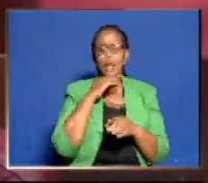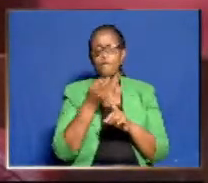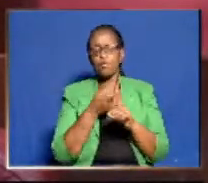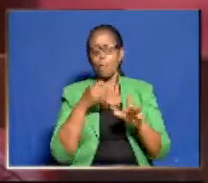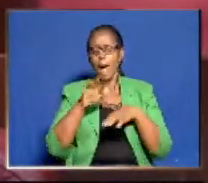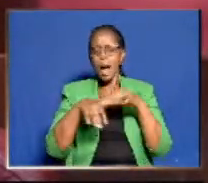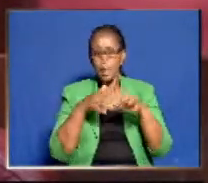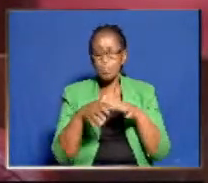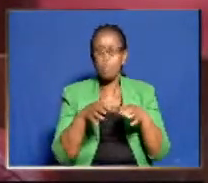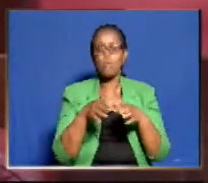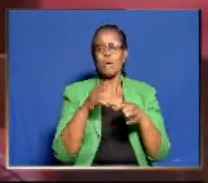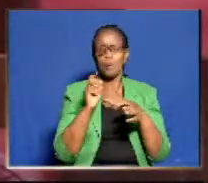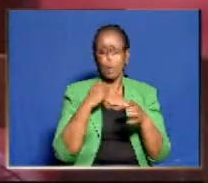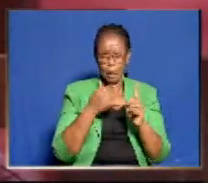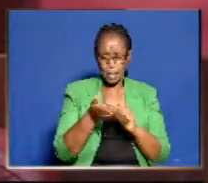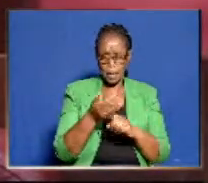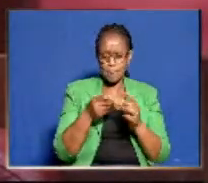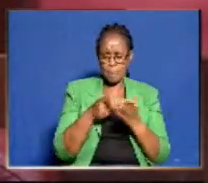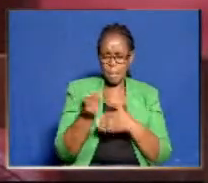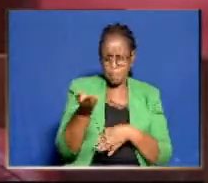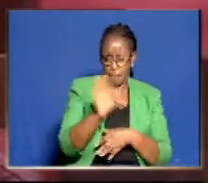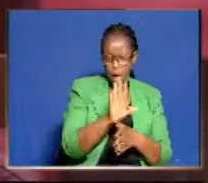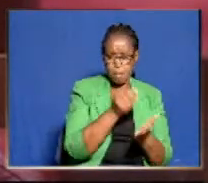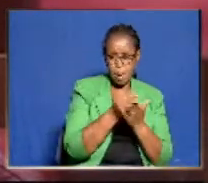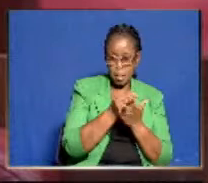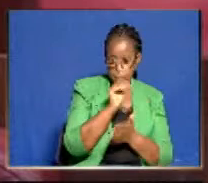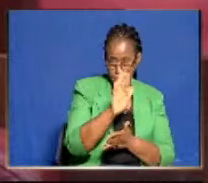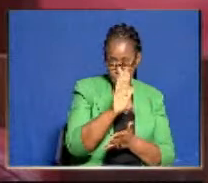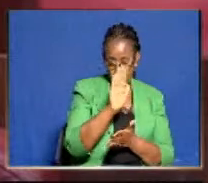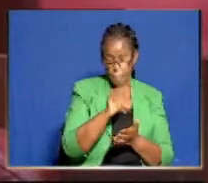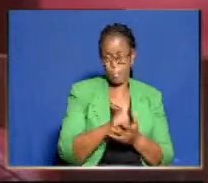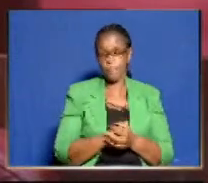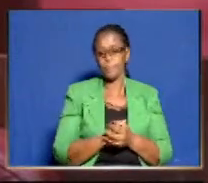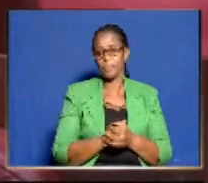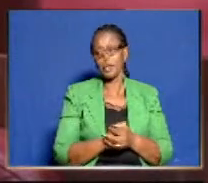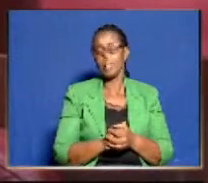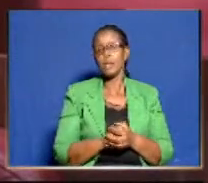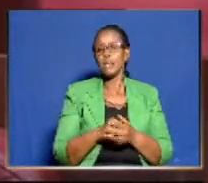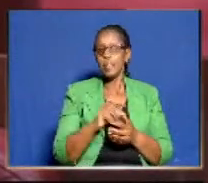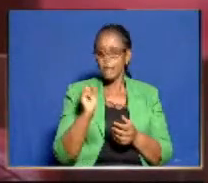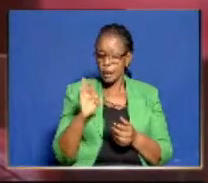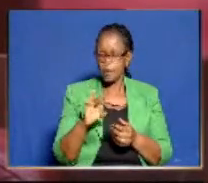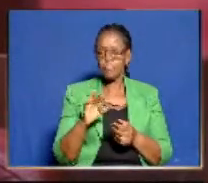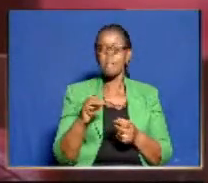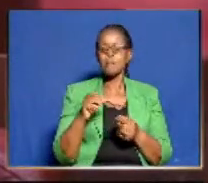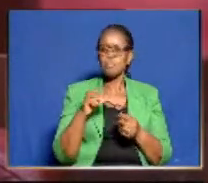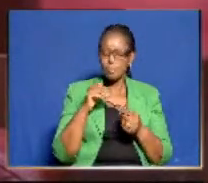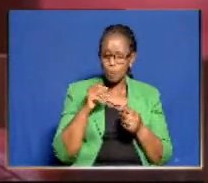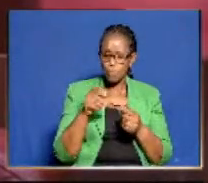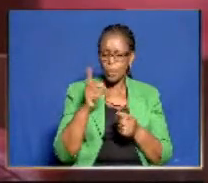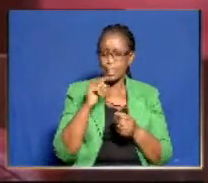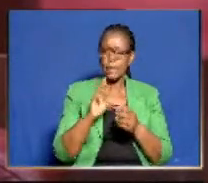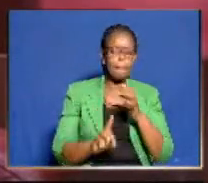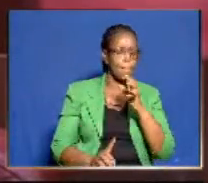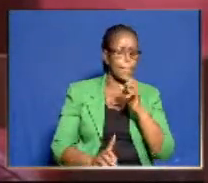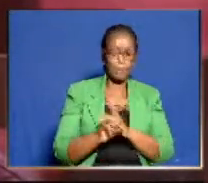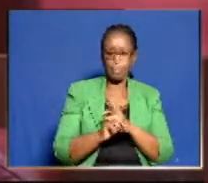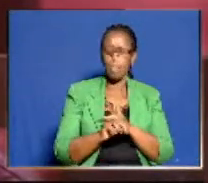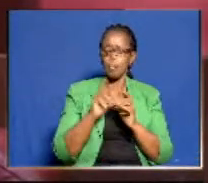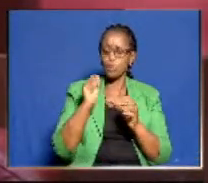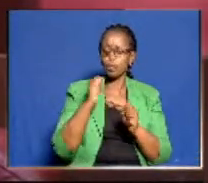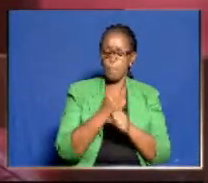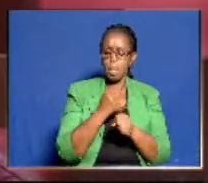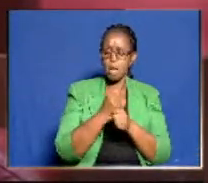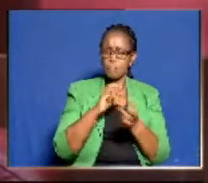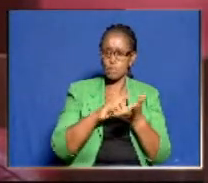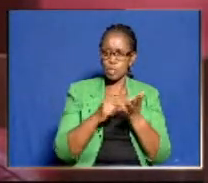get into the safety net, if the opening of the ceiling will make projects that like Mzima 2